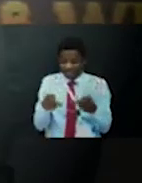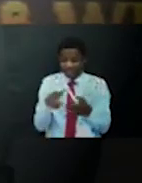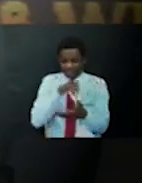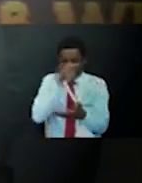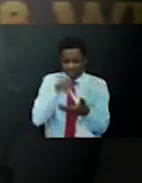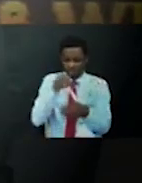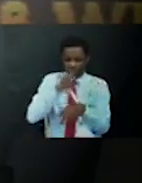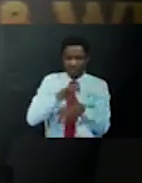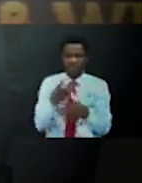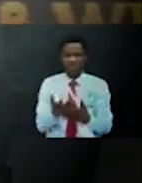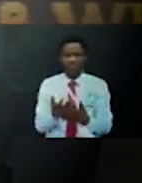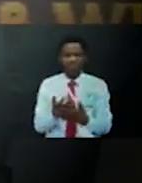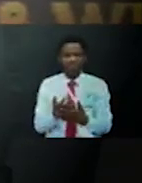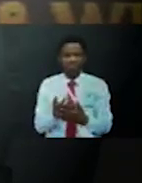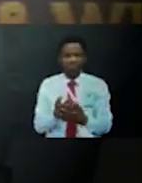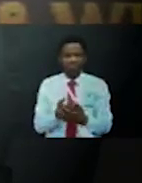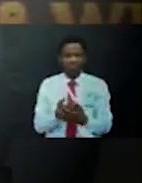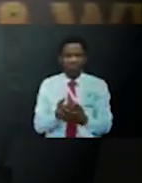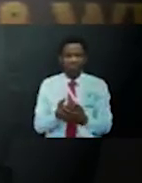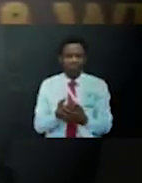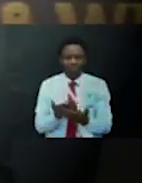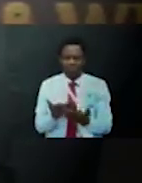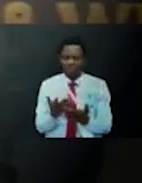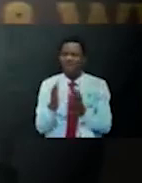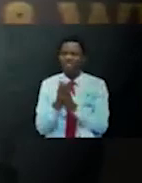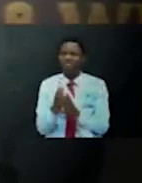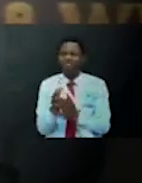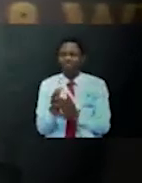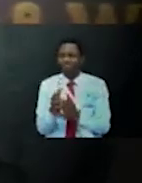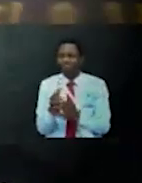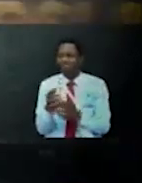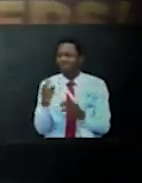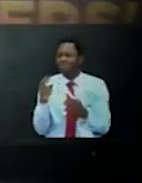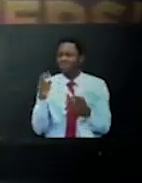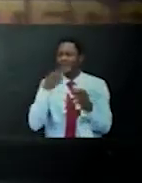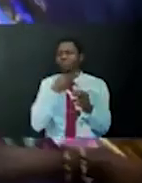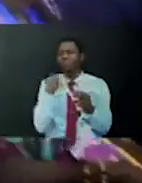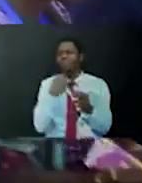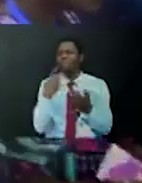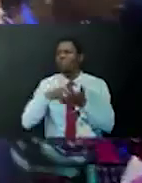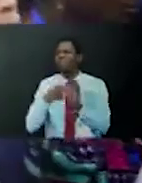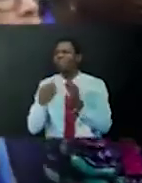and so we needed to ask what the pastor meant. What was the topic? Yeah.